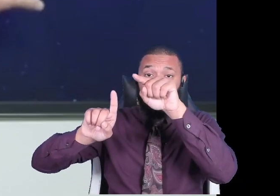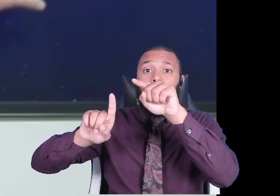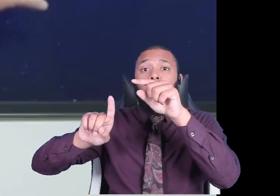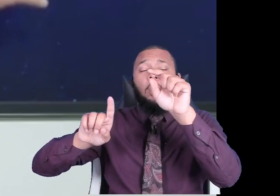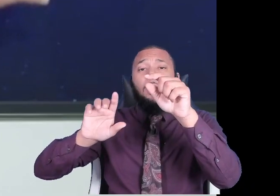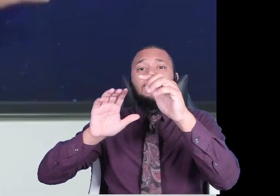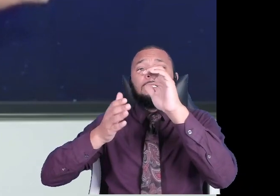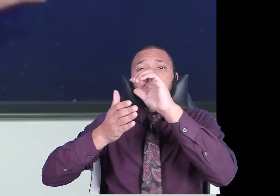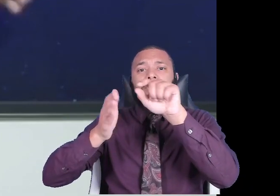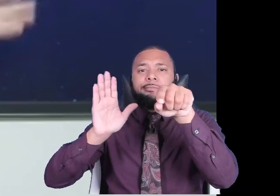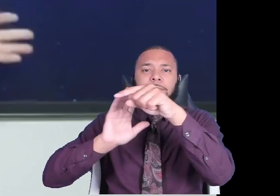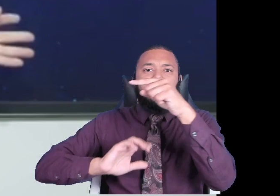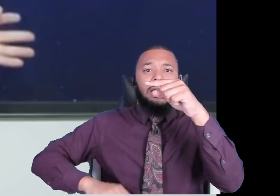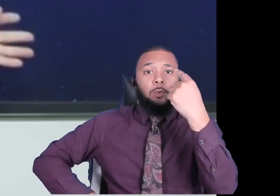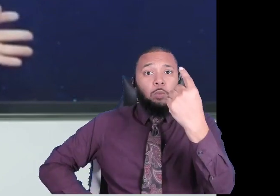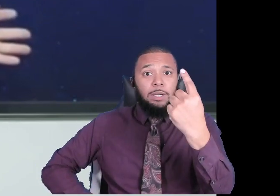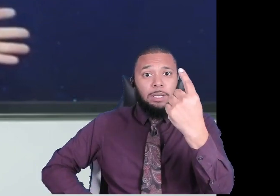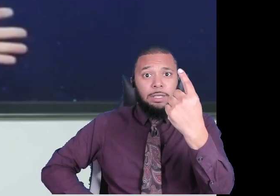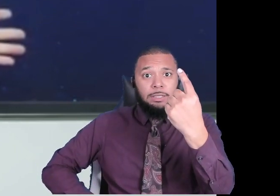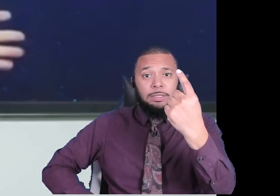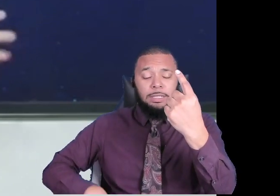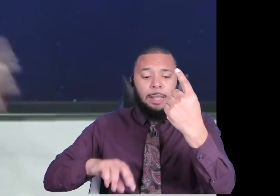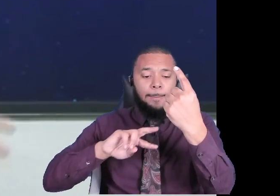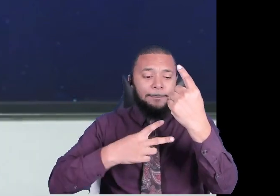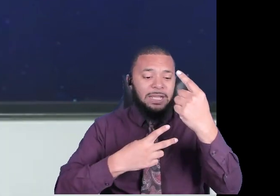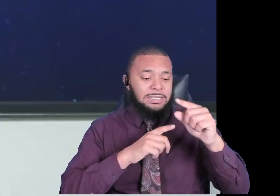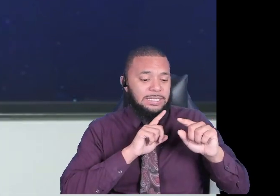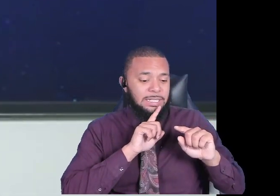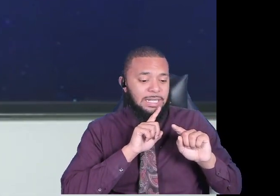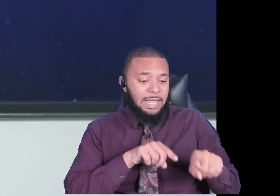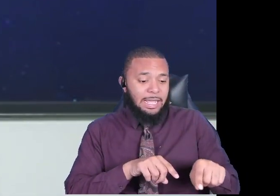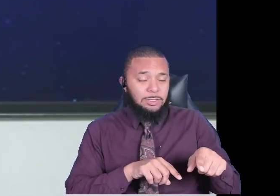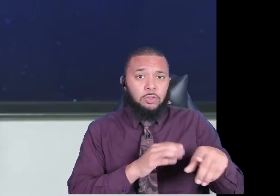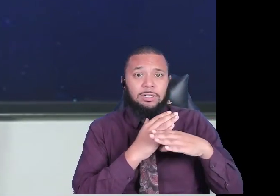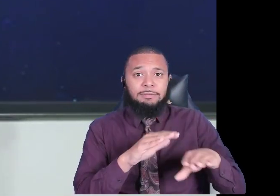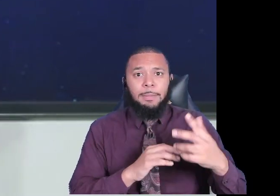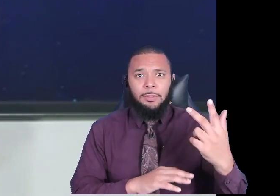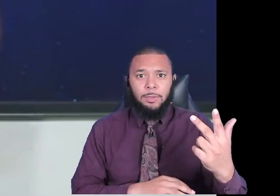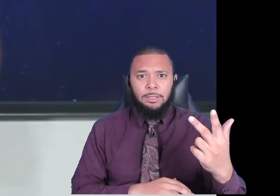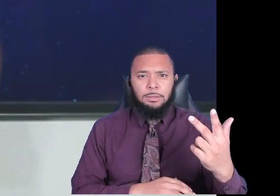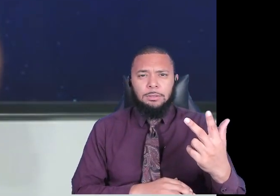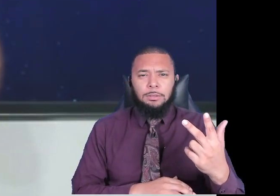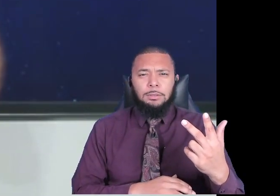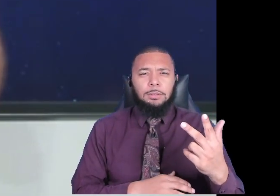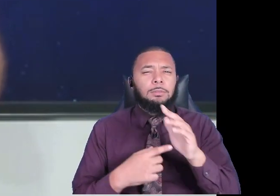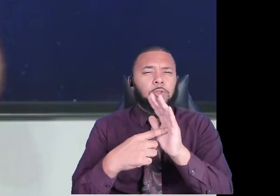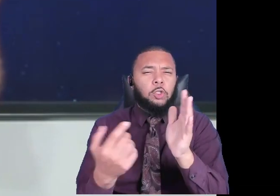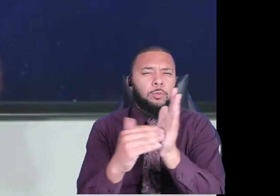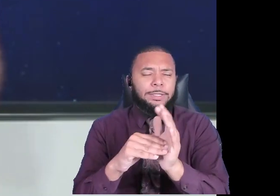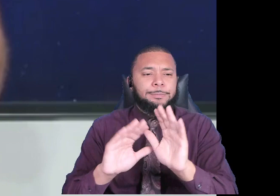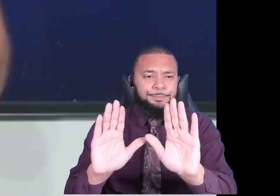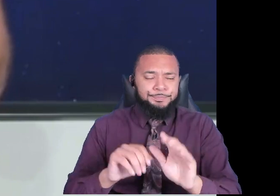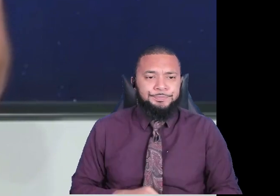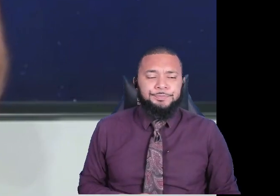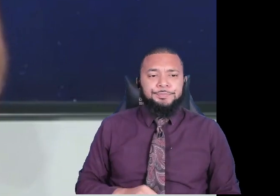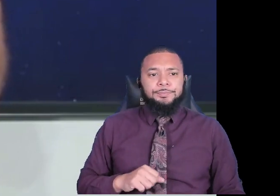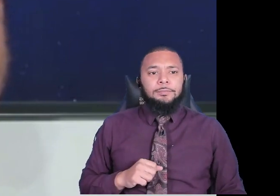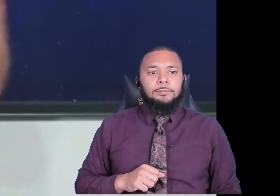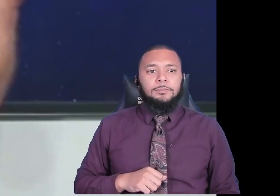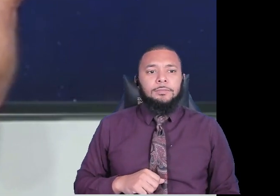answer and divides it by 3. Does that make sense? Well, let's do it again. Let's subtract 1 from this